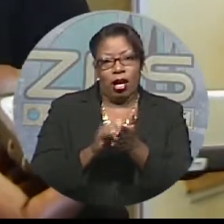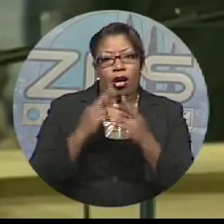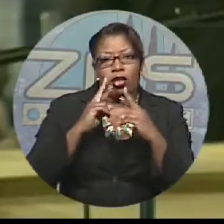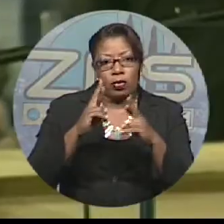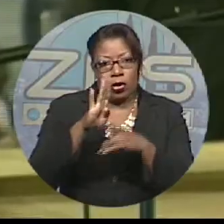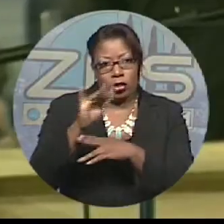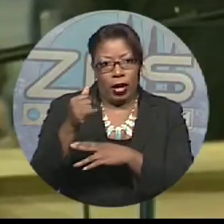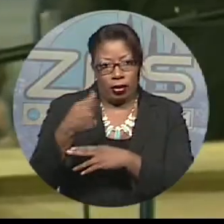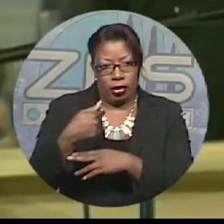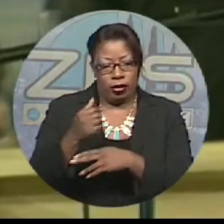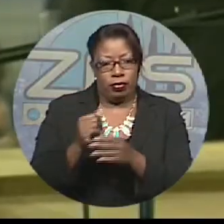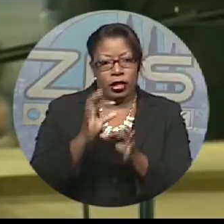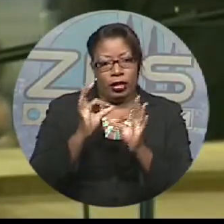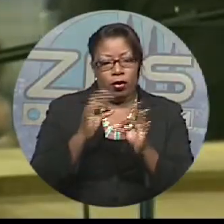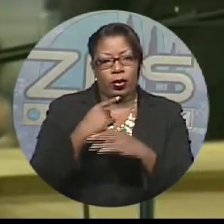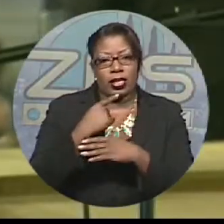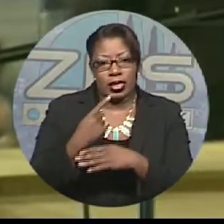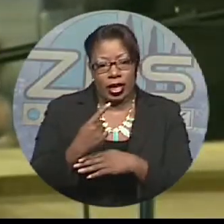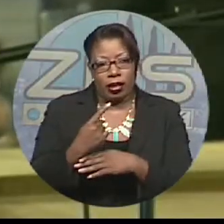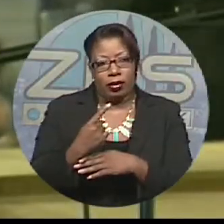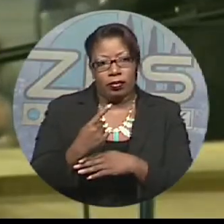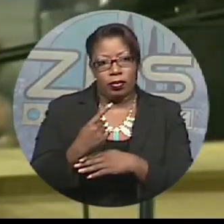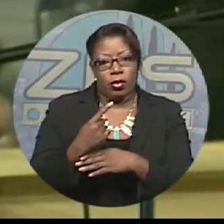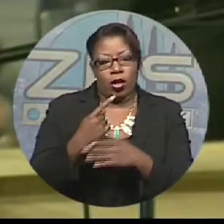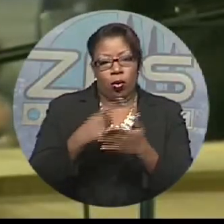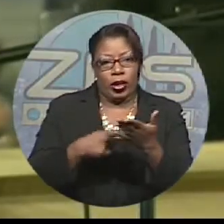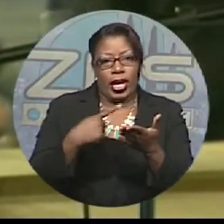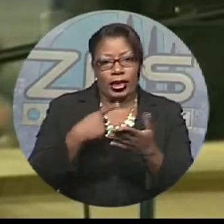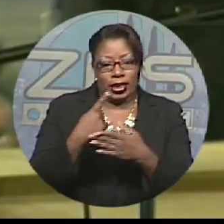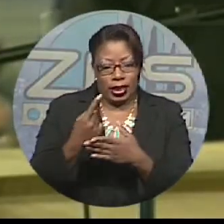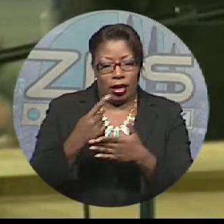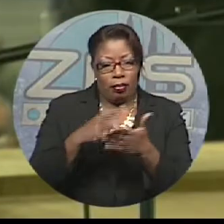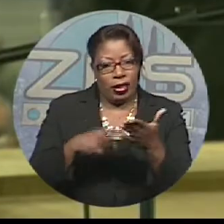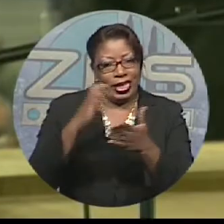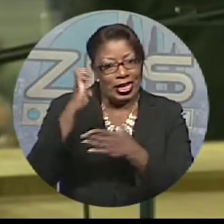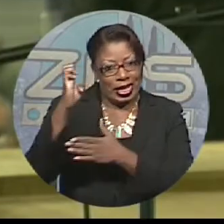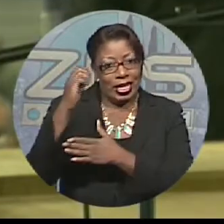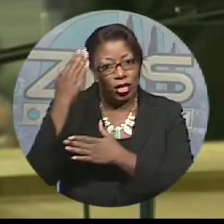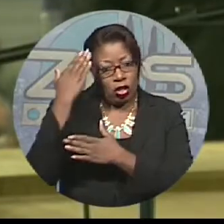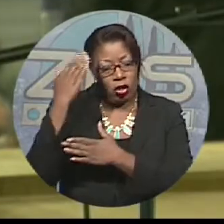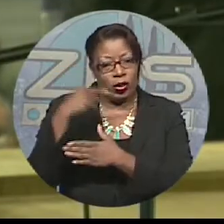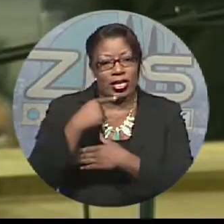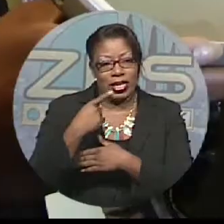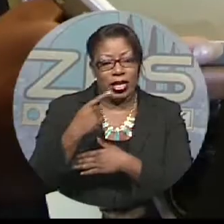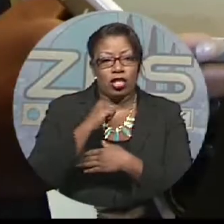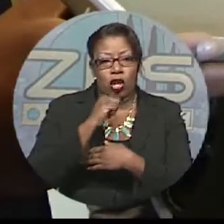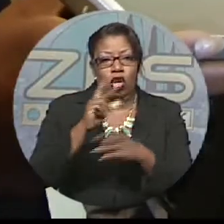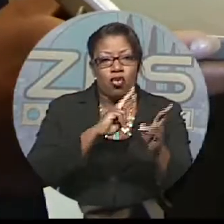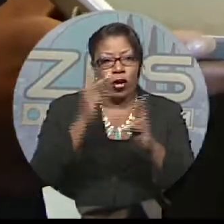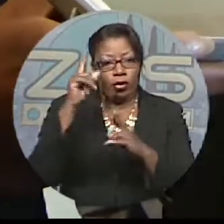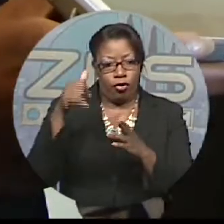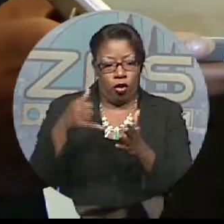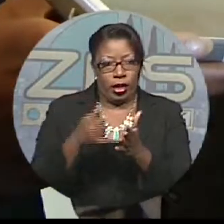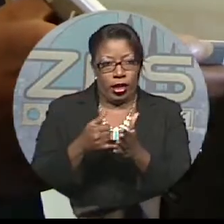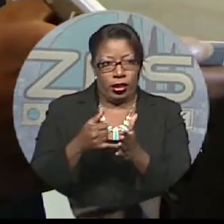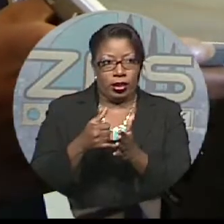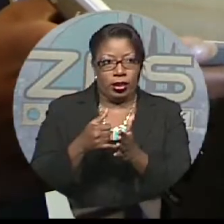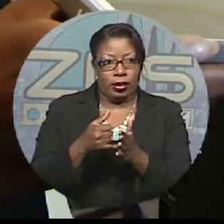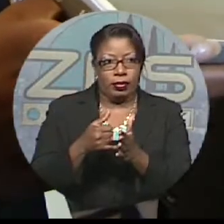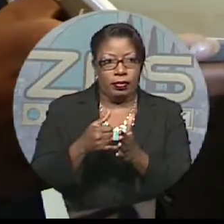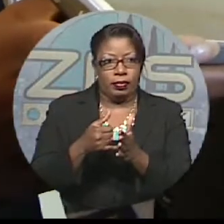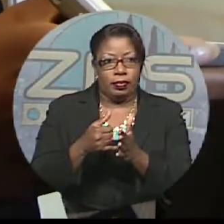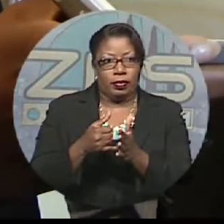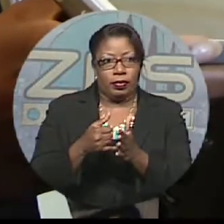me. If you ask me to comment on it, I'll comment on what he has to say, but he knows when he says it, he's not ready for it. It is just in a